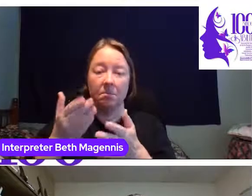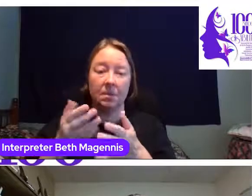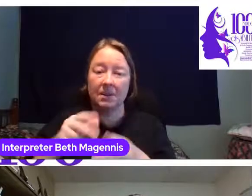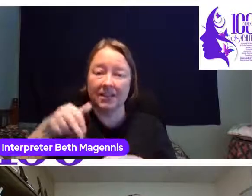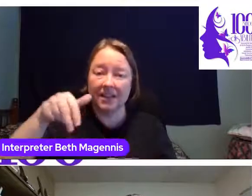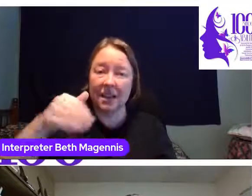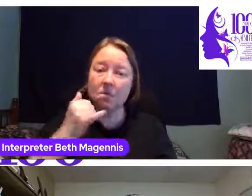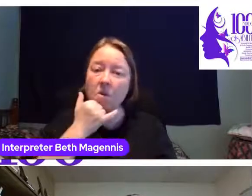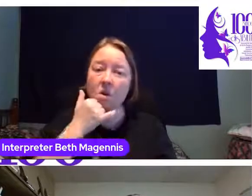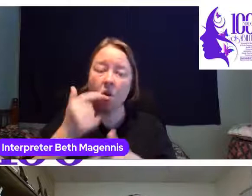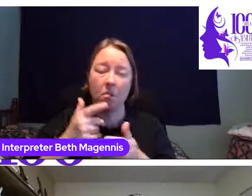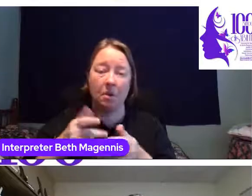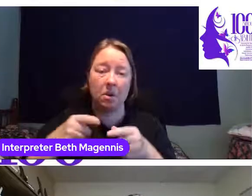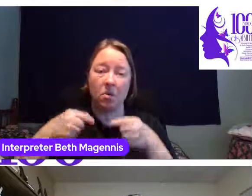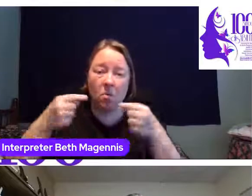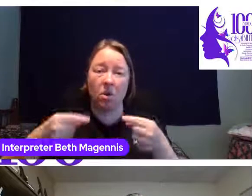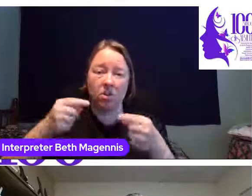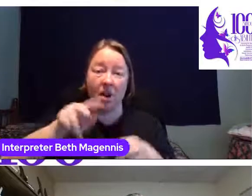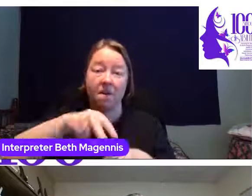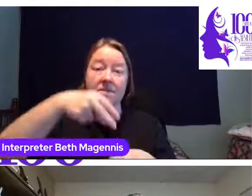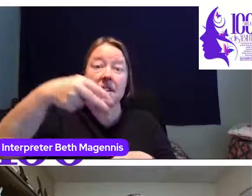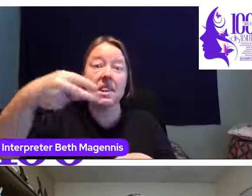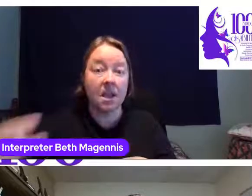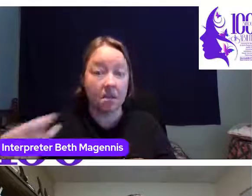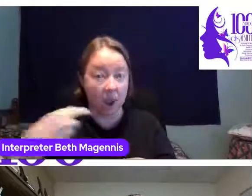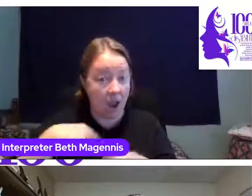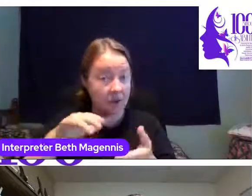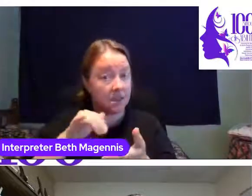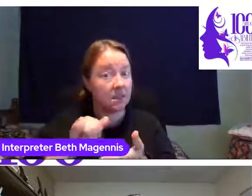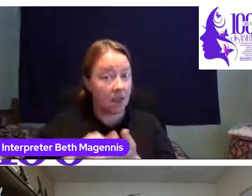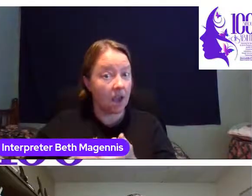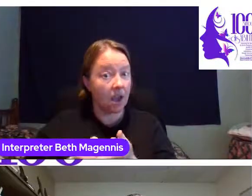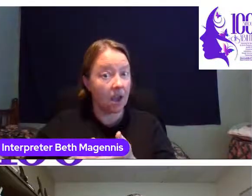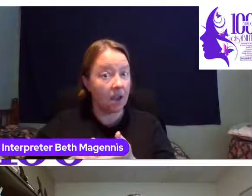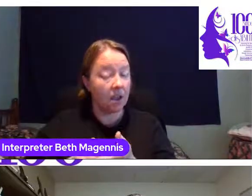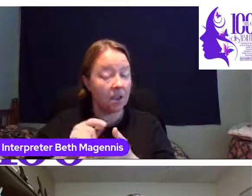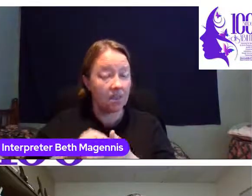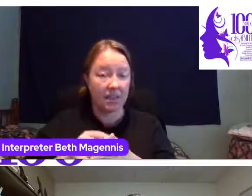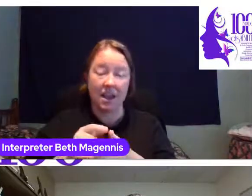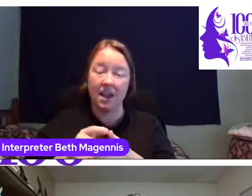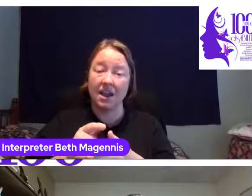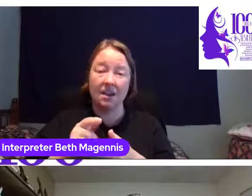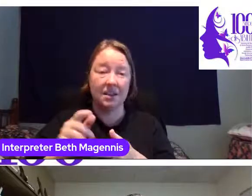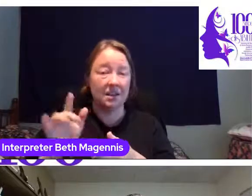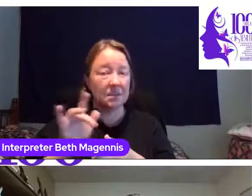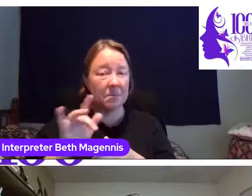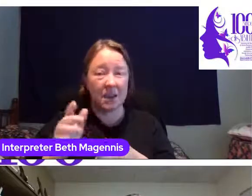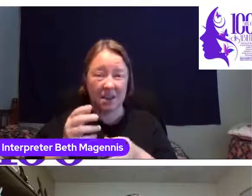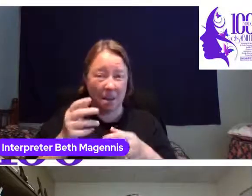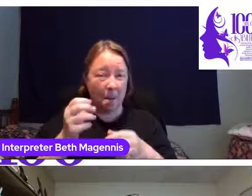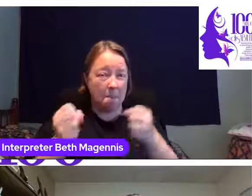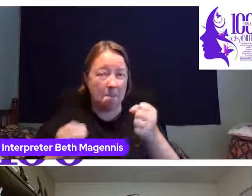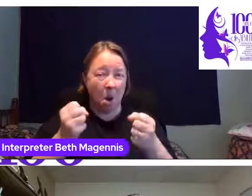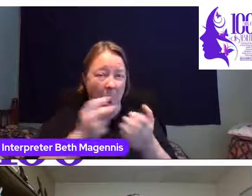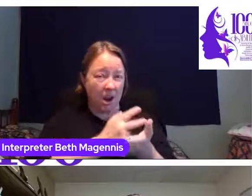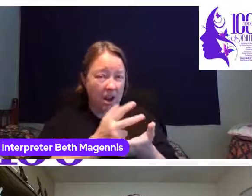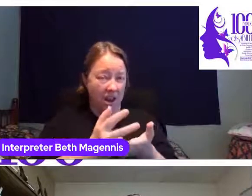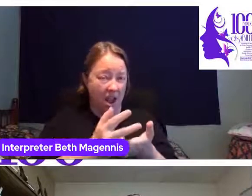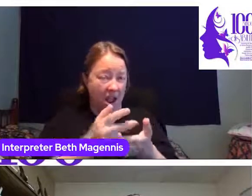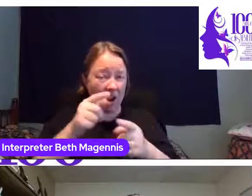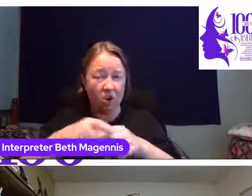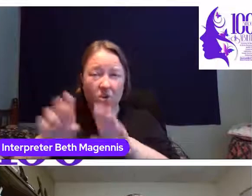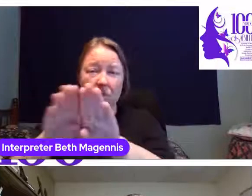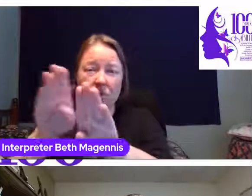will flip over in your wheelchair like I did. I hit the space was too great between where the parking lot met the